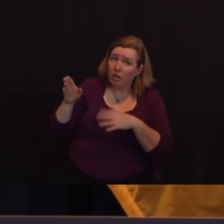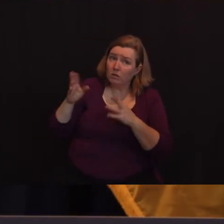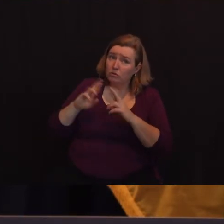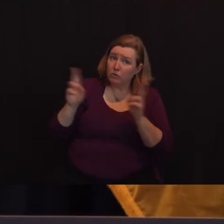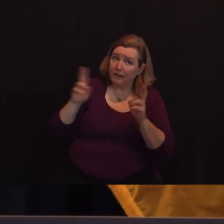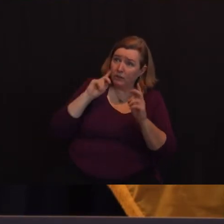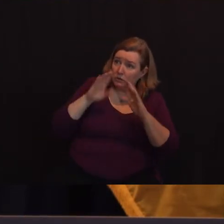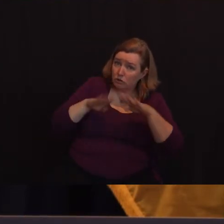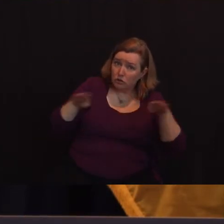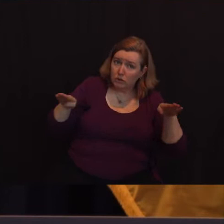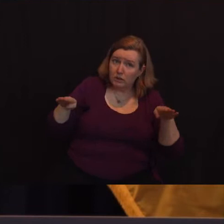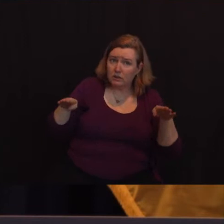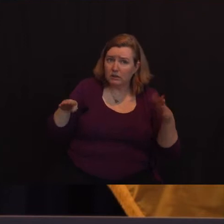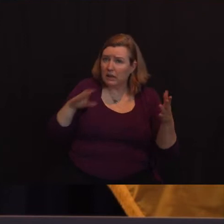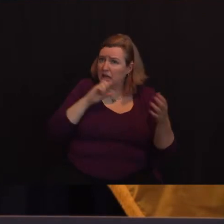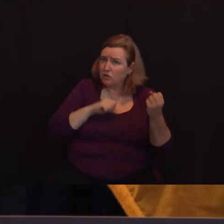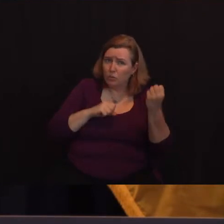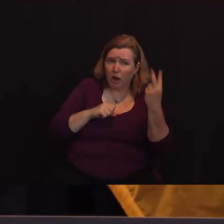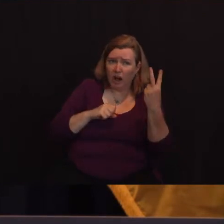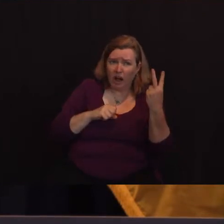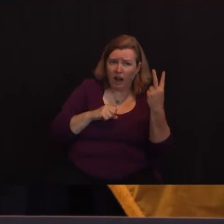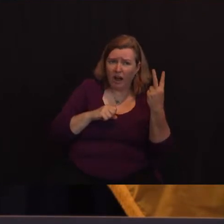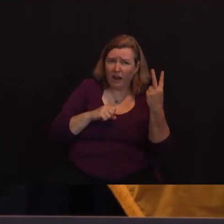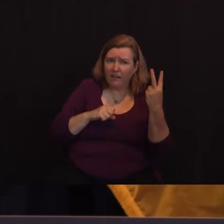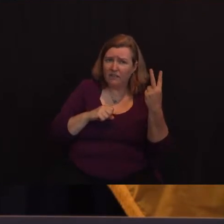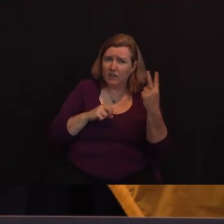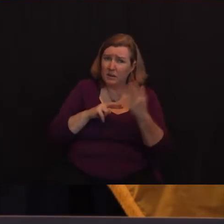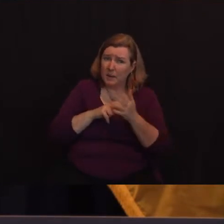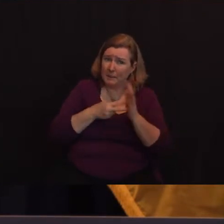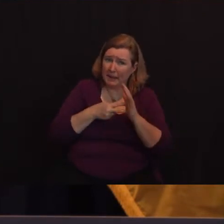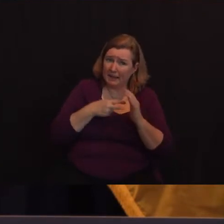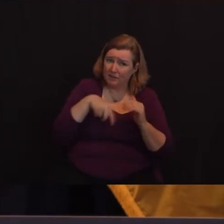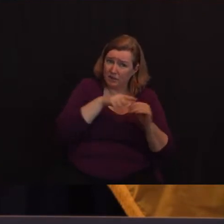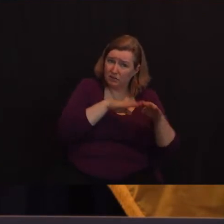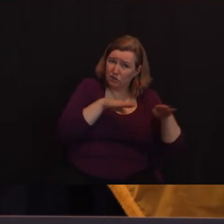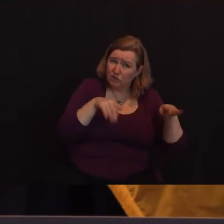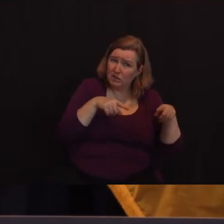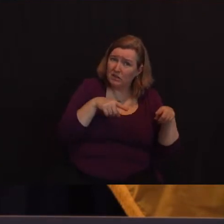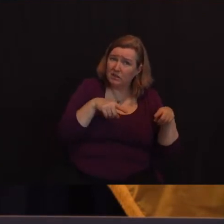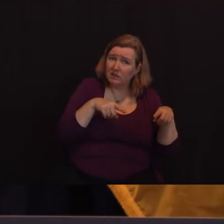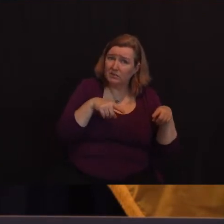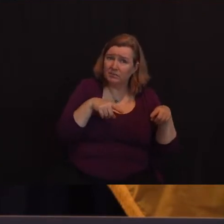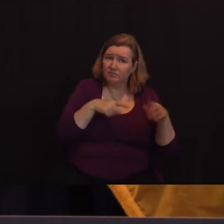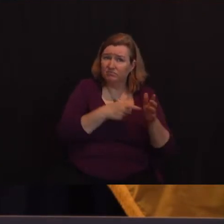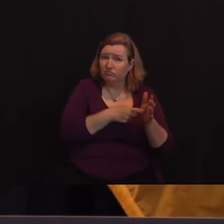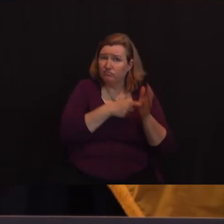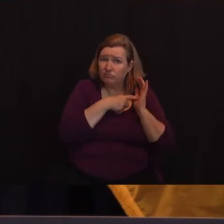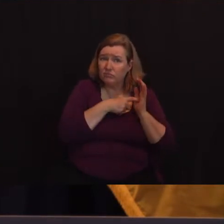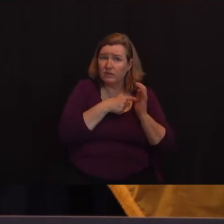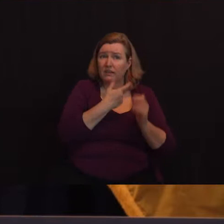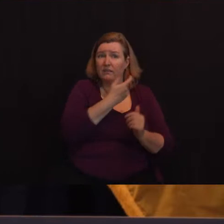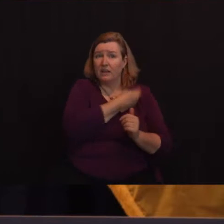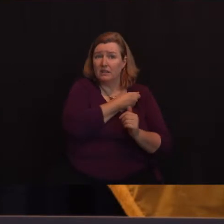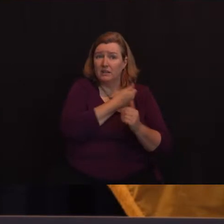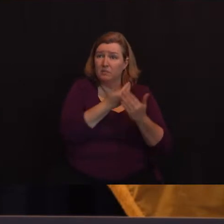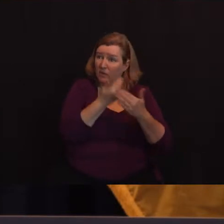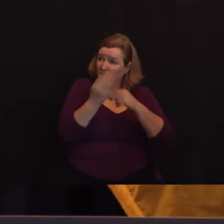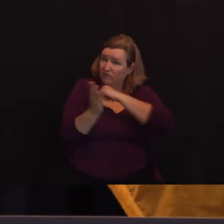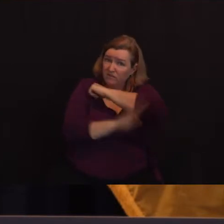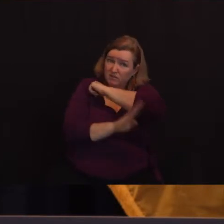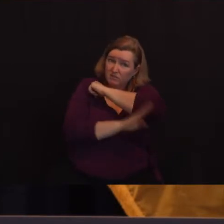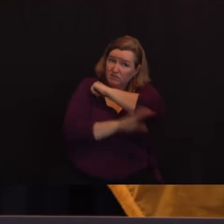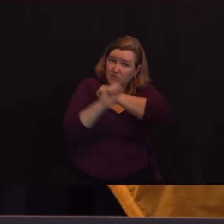as 12, will the state require students of eligible age to be vaccinated before returning to school in the fall? If not,